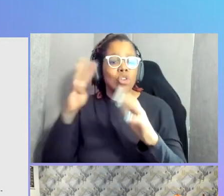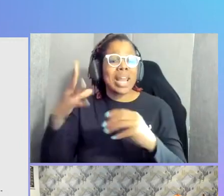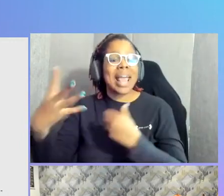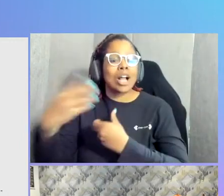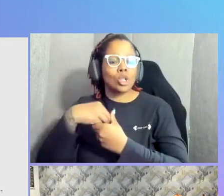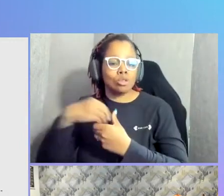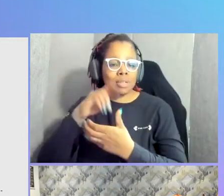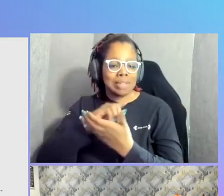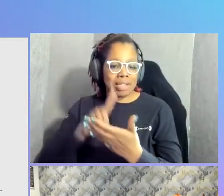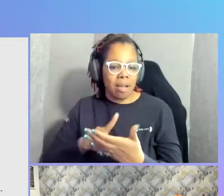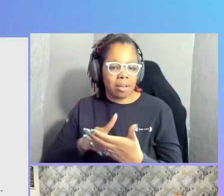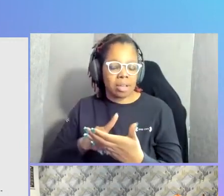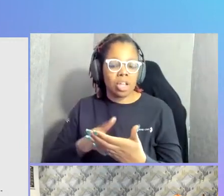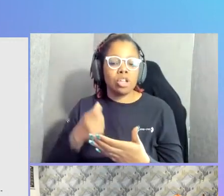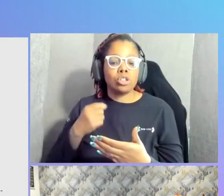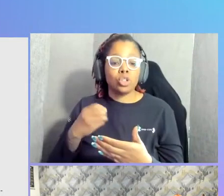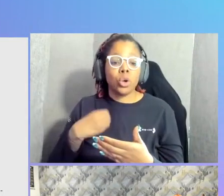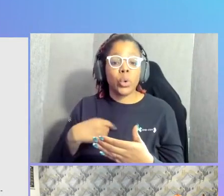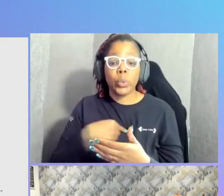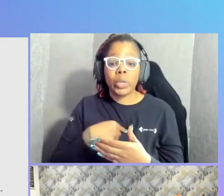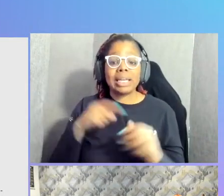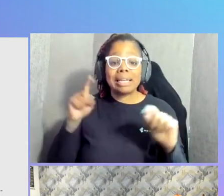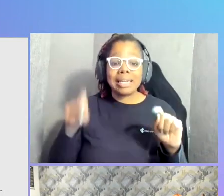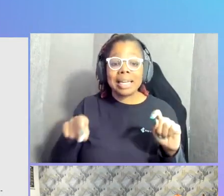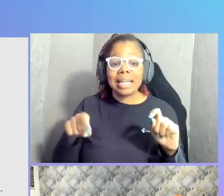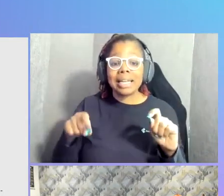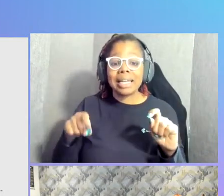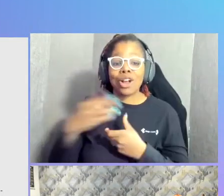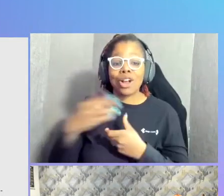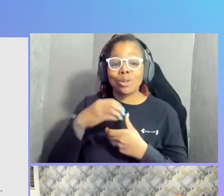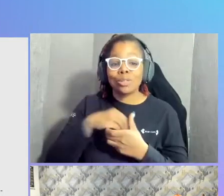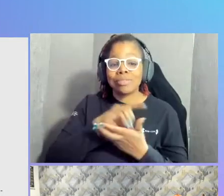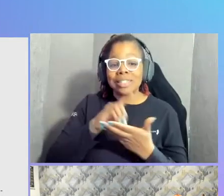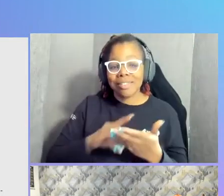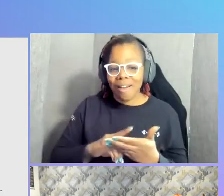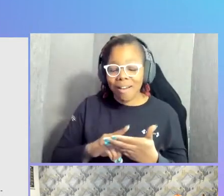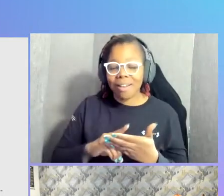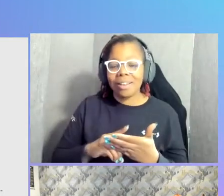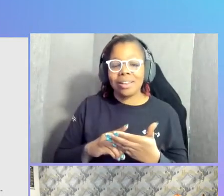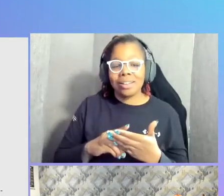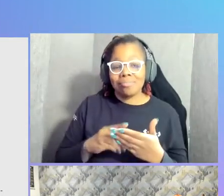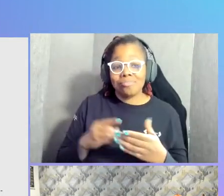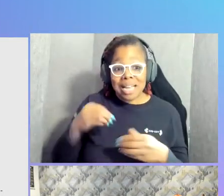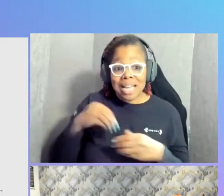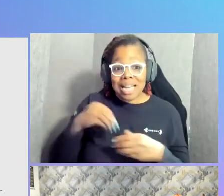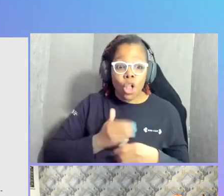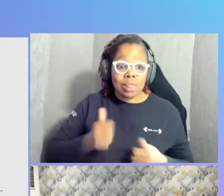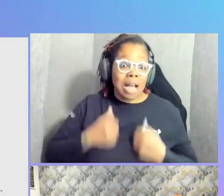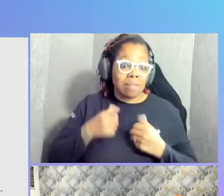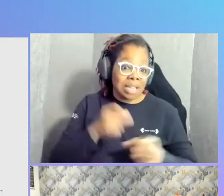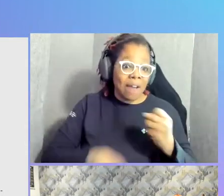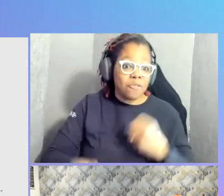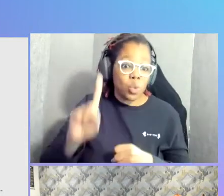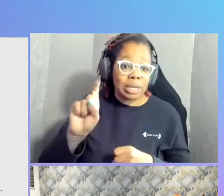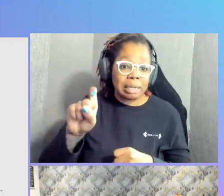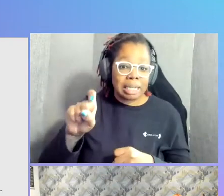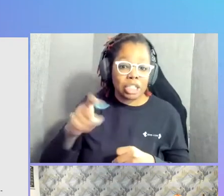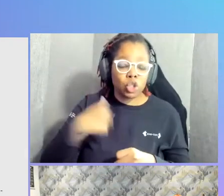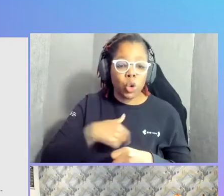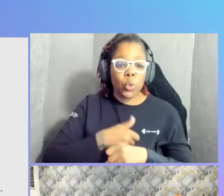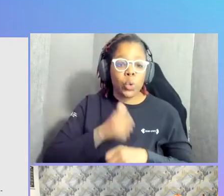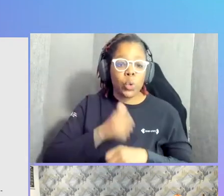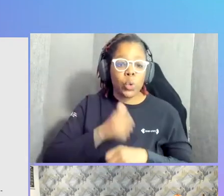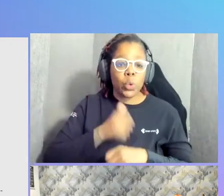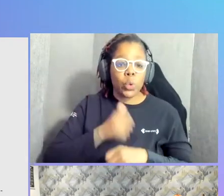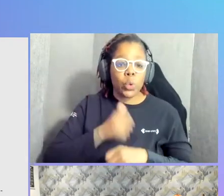And we will also need inclusive design at some point of our lives. We are like creating experiences that are better